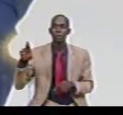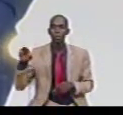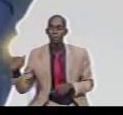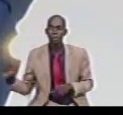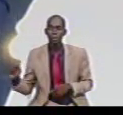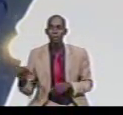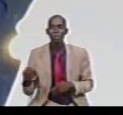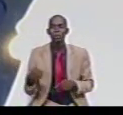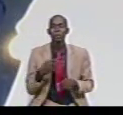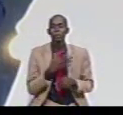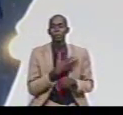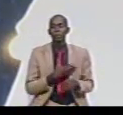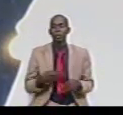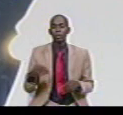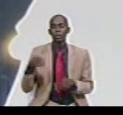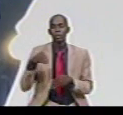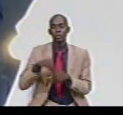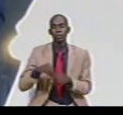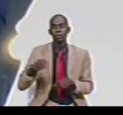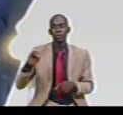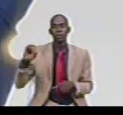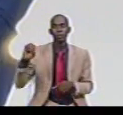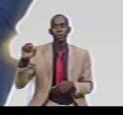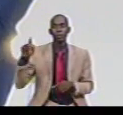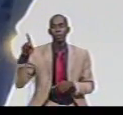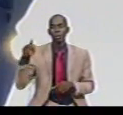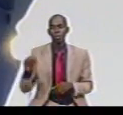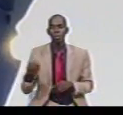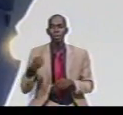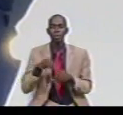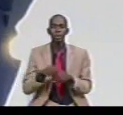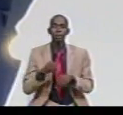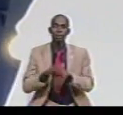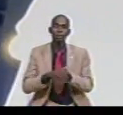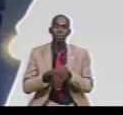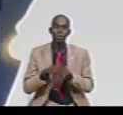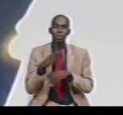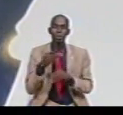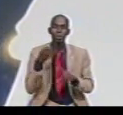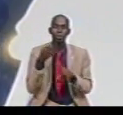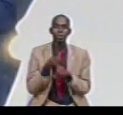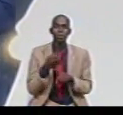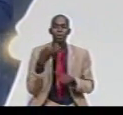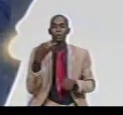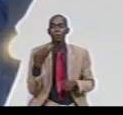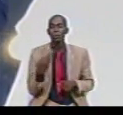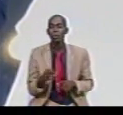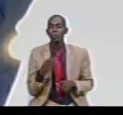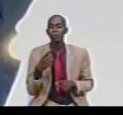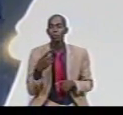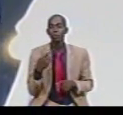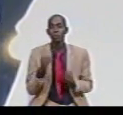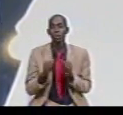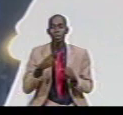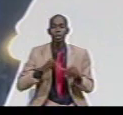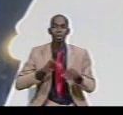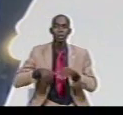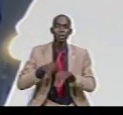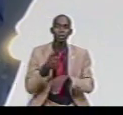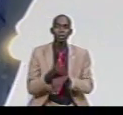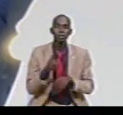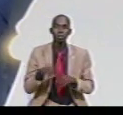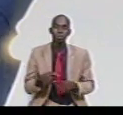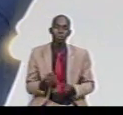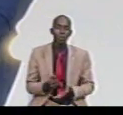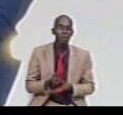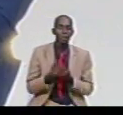Outreach in Lusaka, to New Couples Fellowship in London, the impact of the frameworks established to help direct the